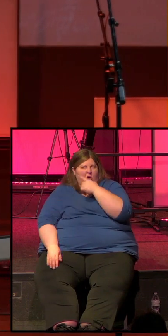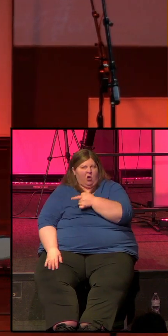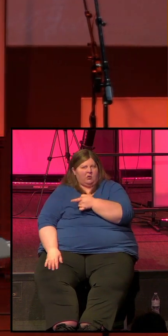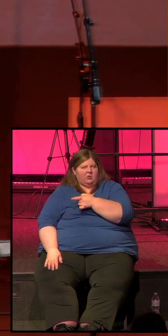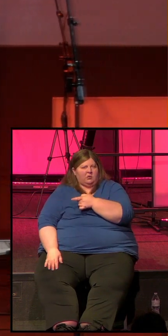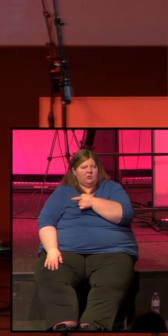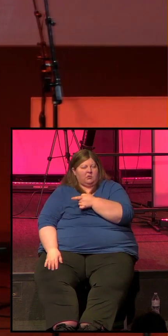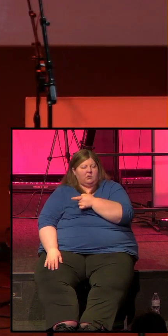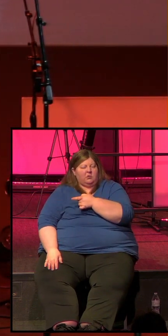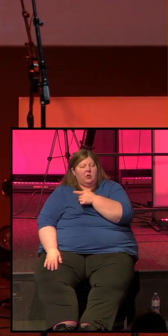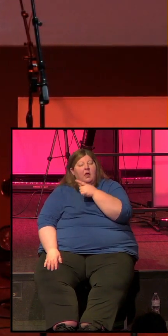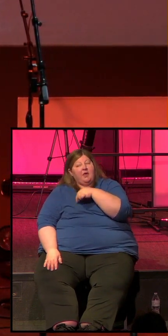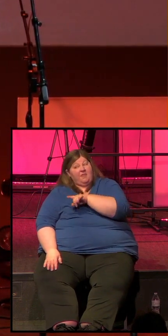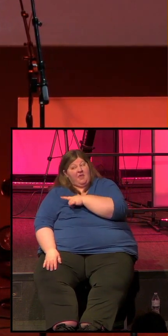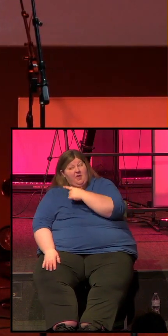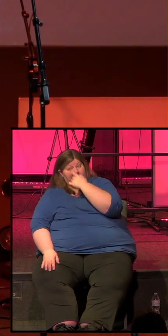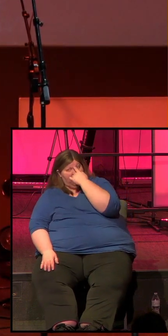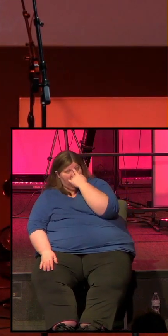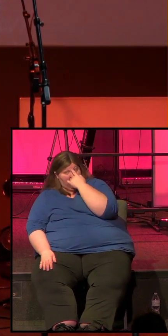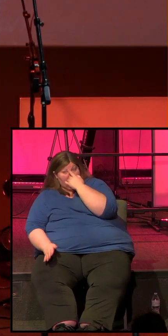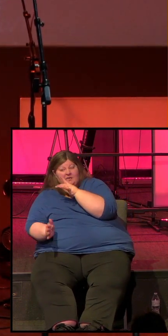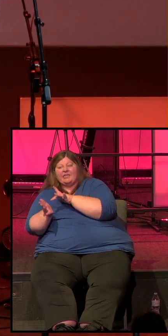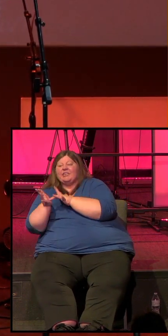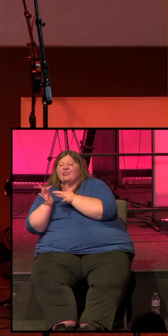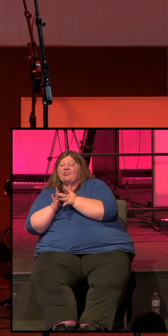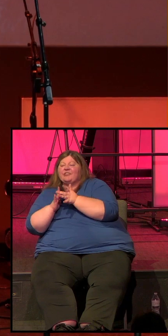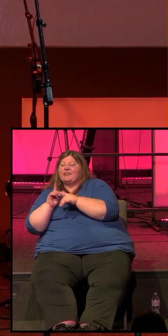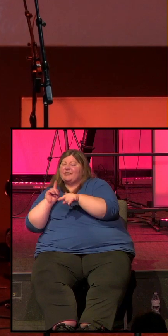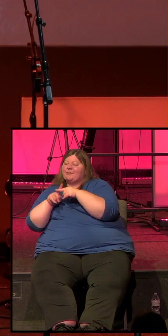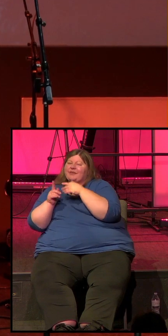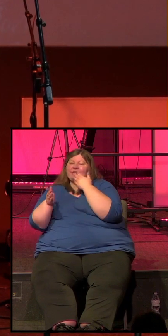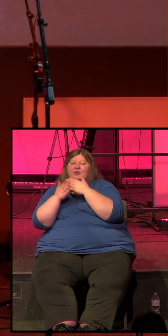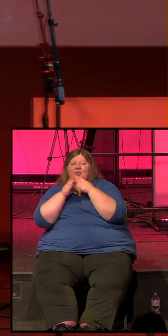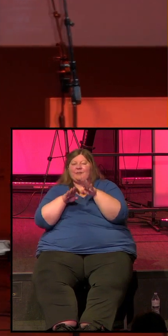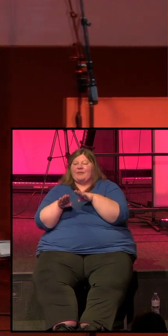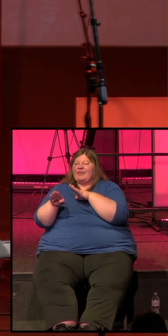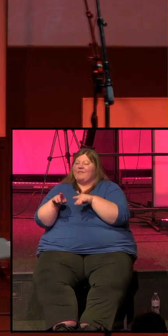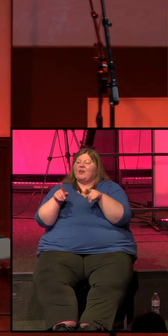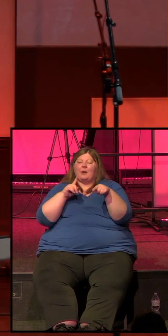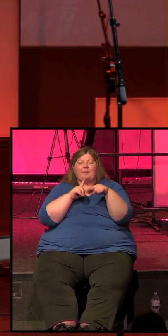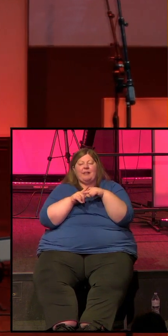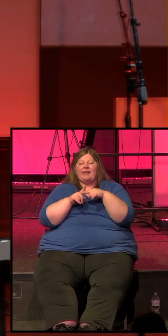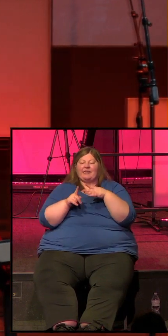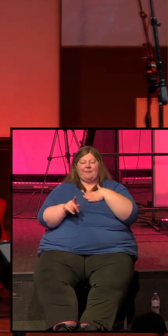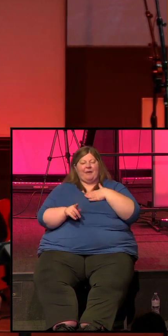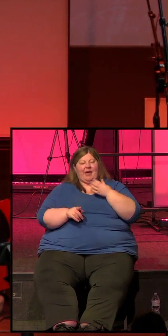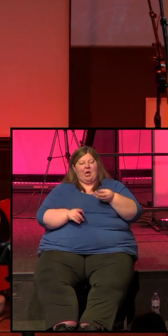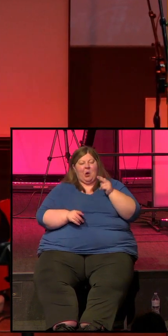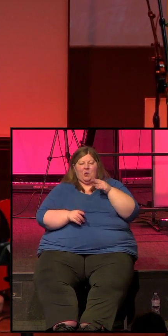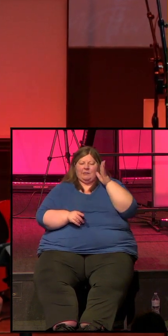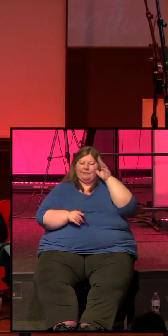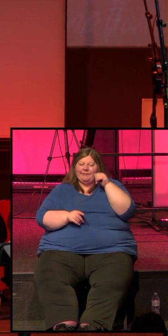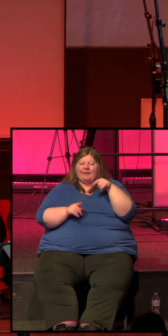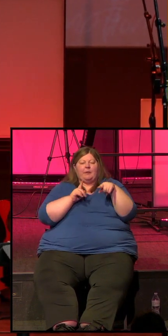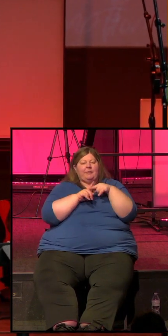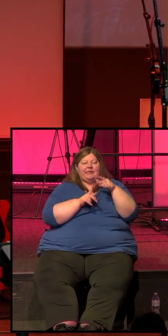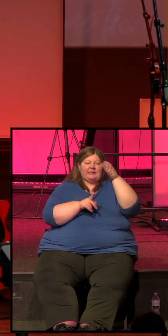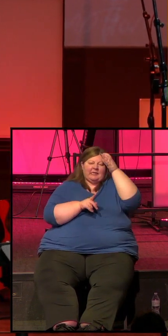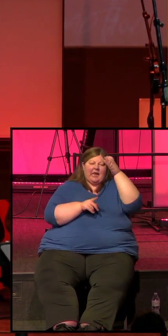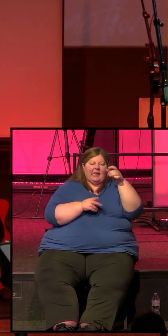they believed is this: Jesus plus good behavior plus willpower plus knowledge plus a couple other things